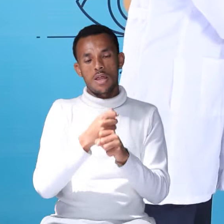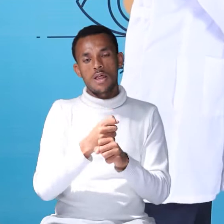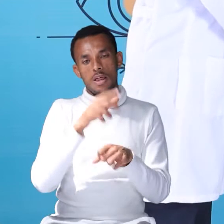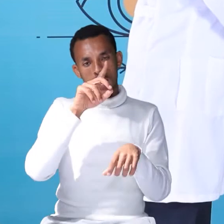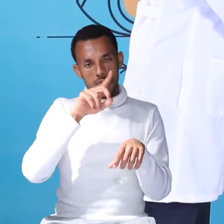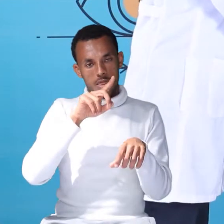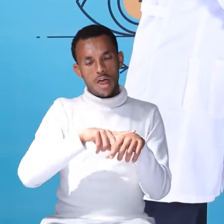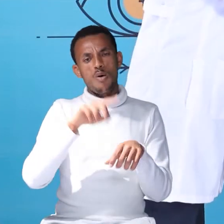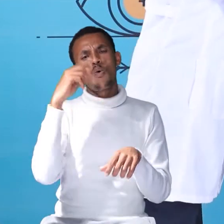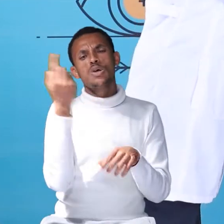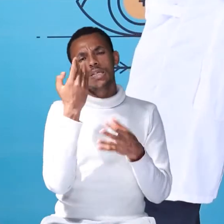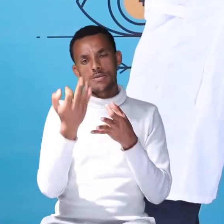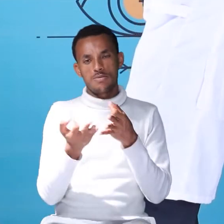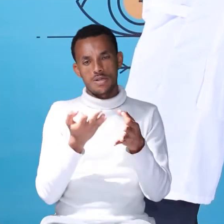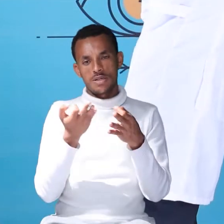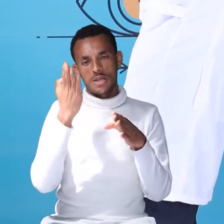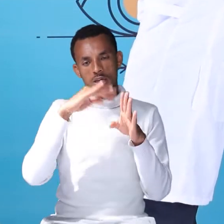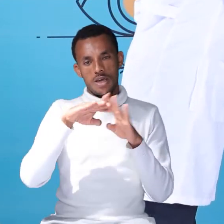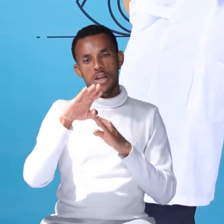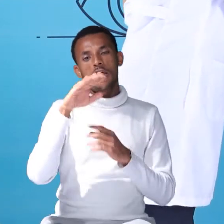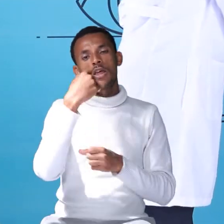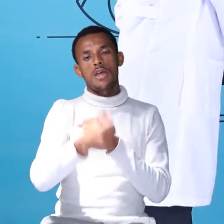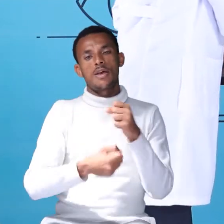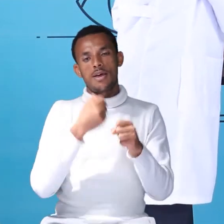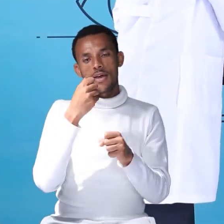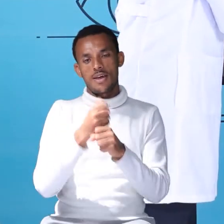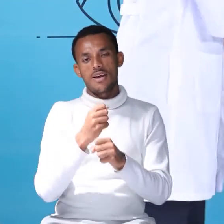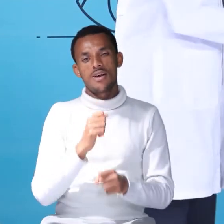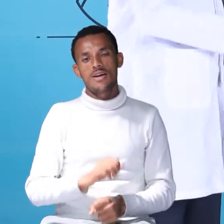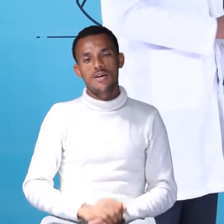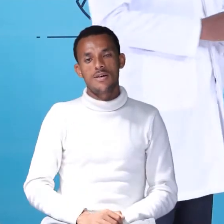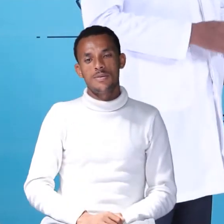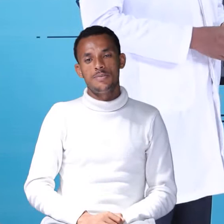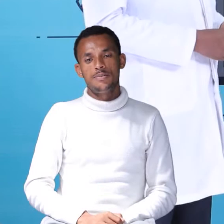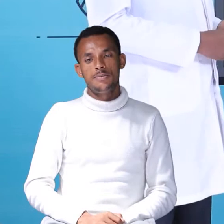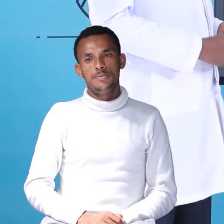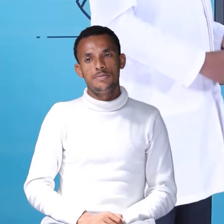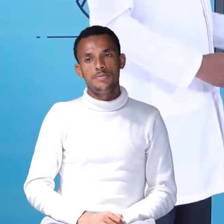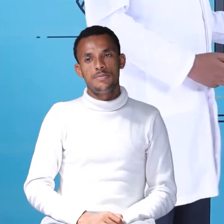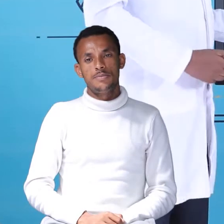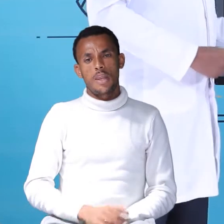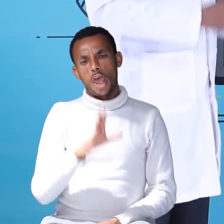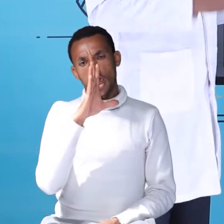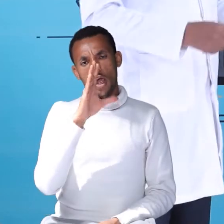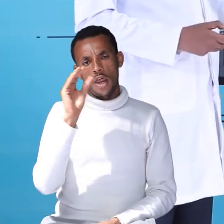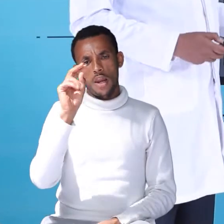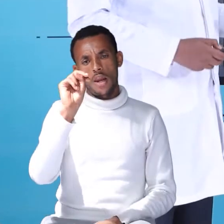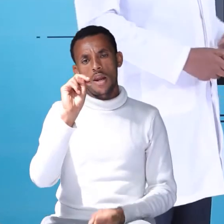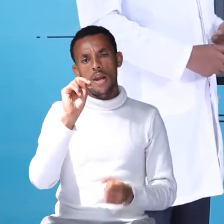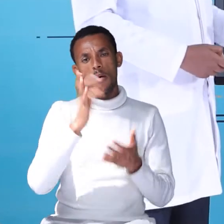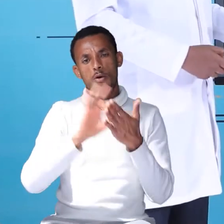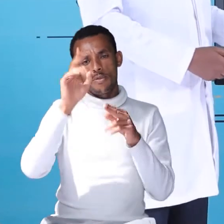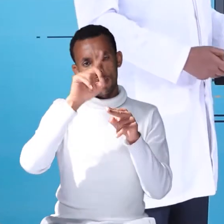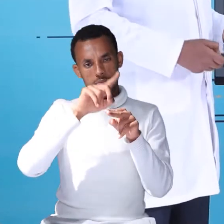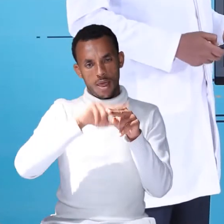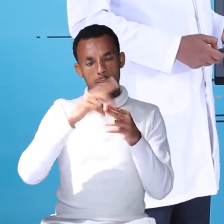time always will be expressed in terms of year. In terms of year it will be. N, the number of times